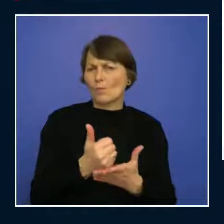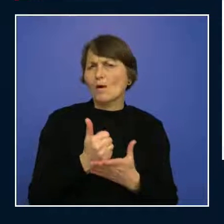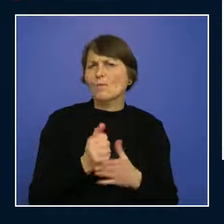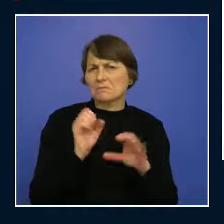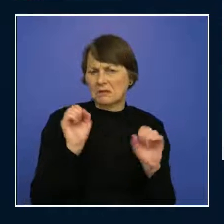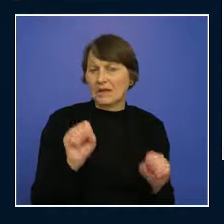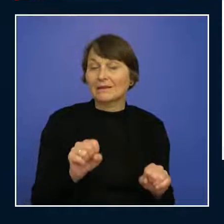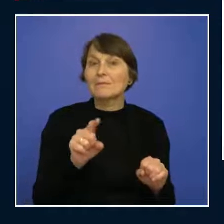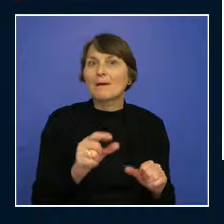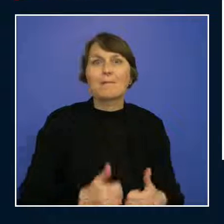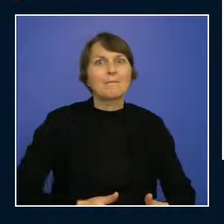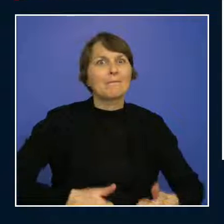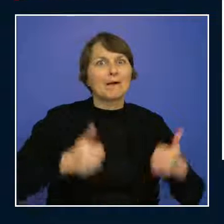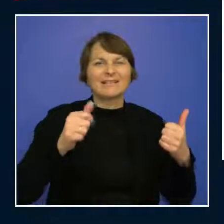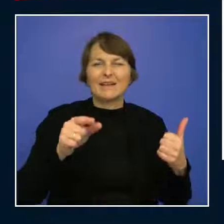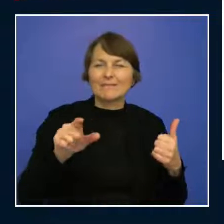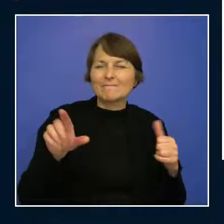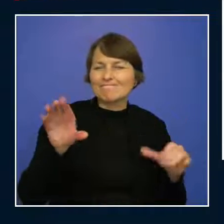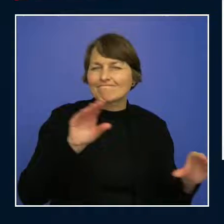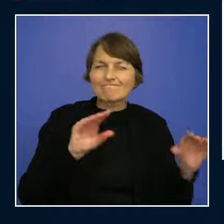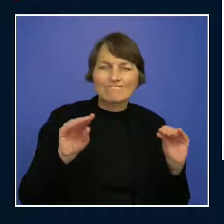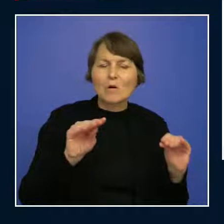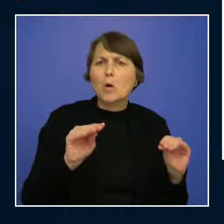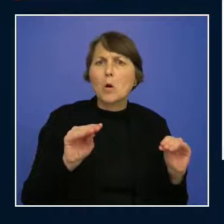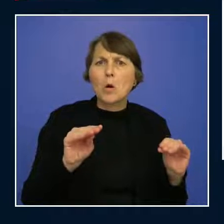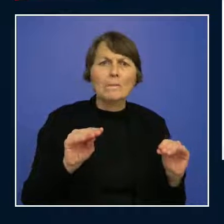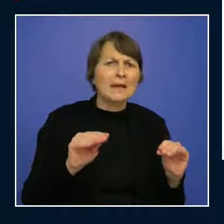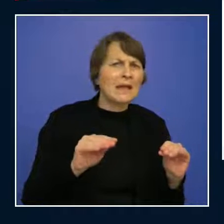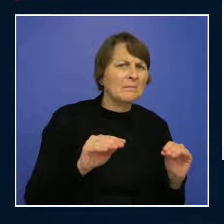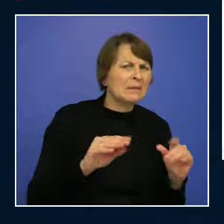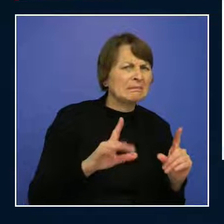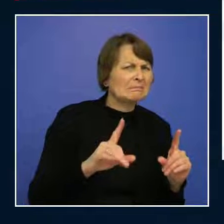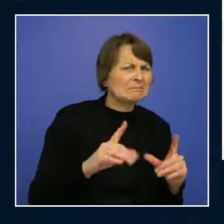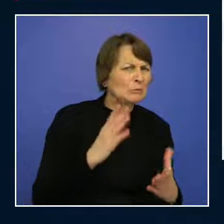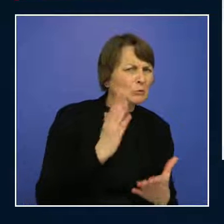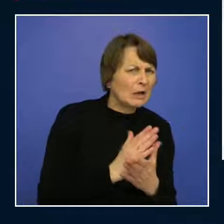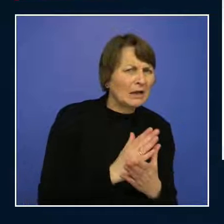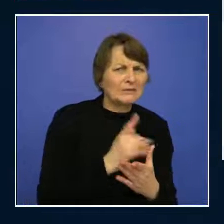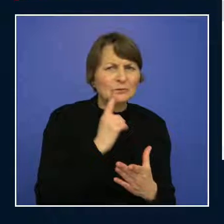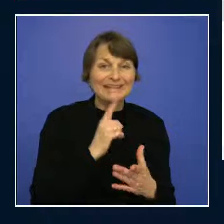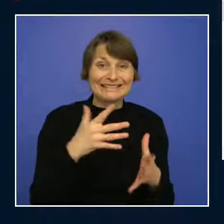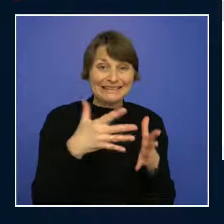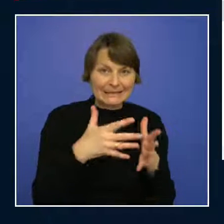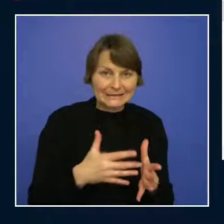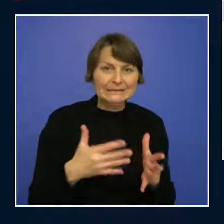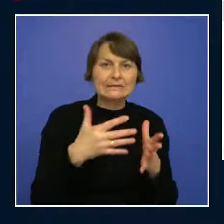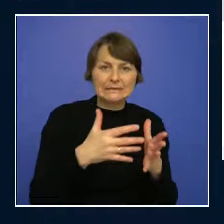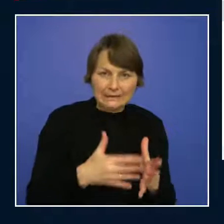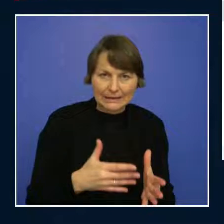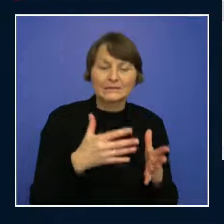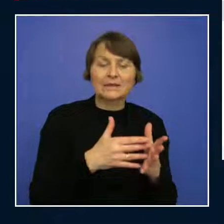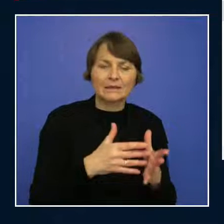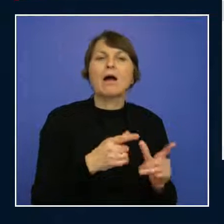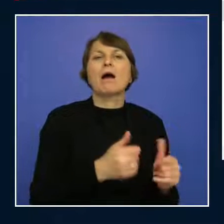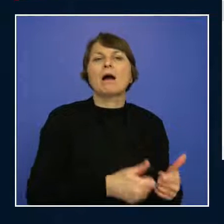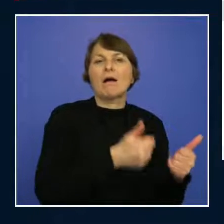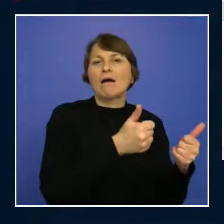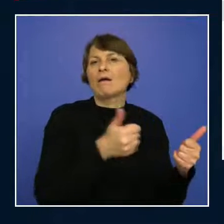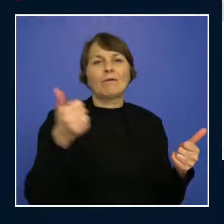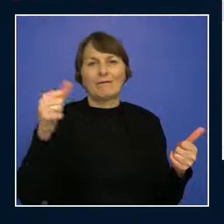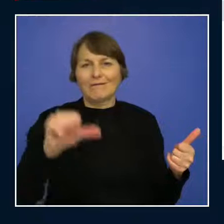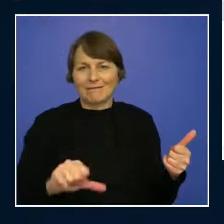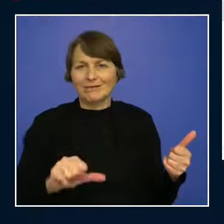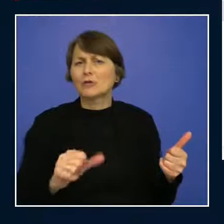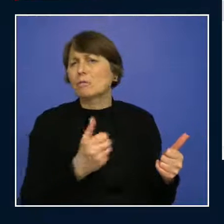you're trying to understand if there's any false positives happening within your environment. Now, there's tons of rules that you can